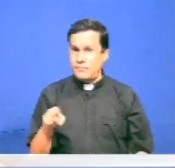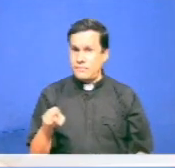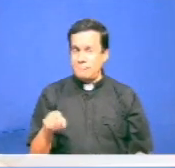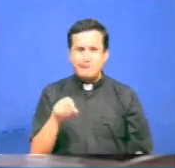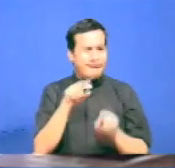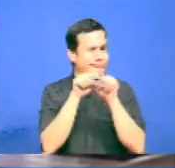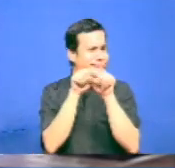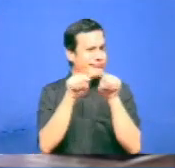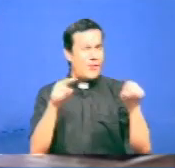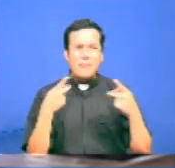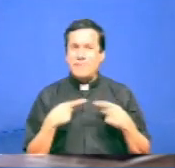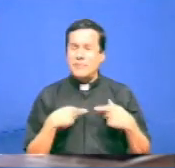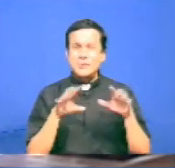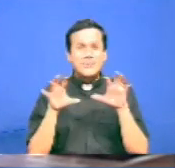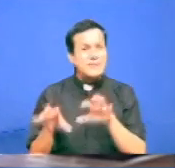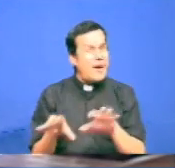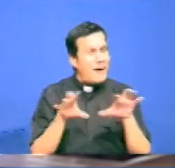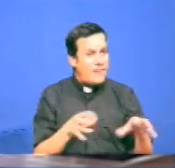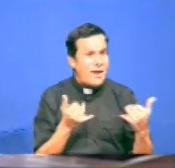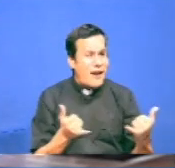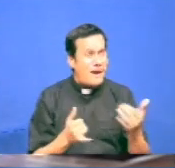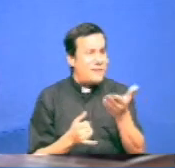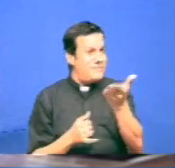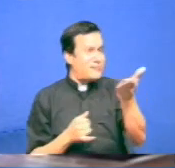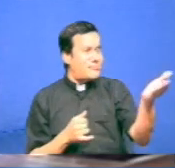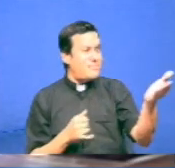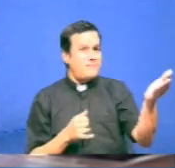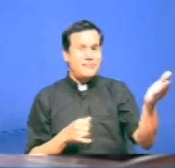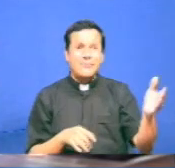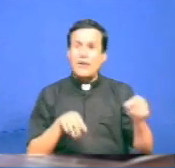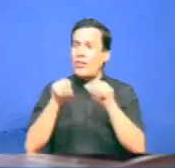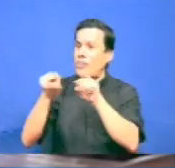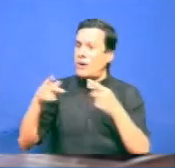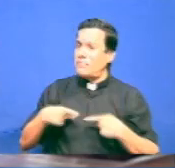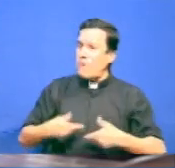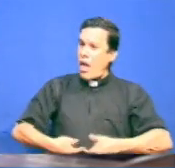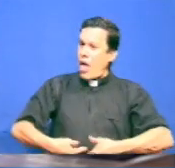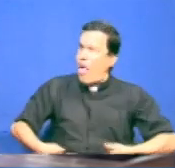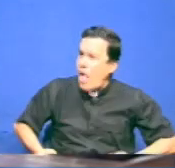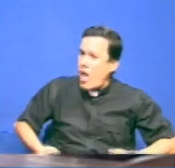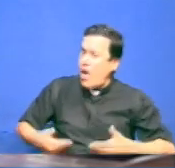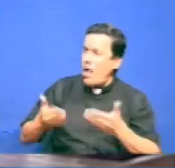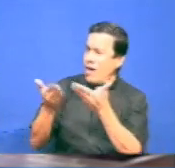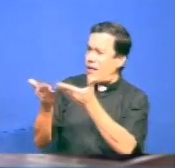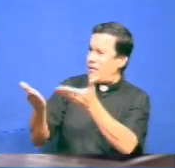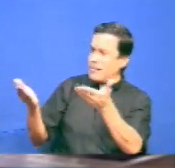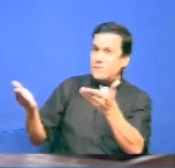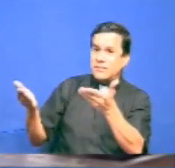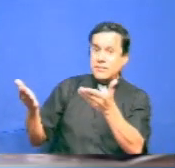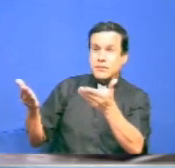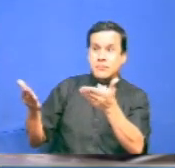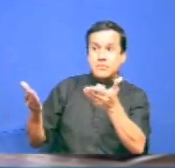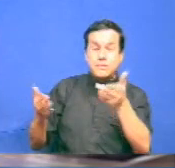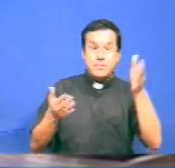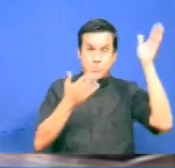suffering, those who are already in hunger, and so on. And His Grace the Archbishop